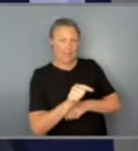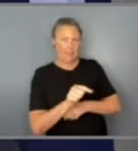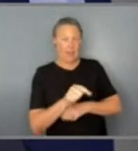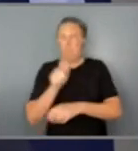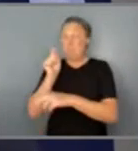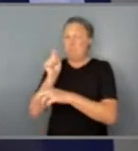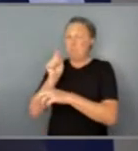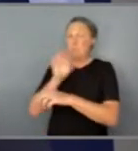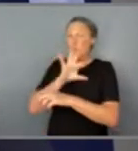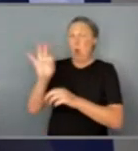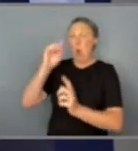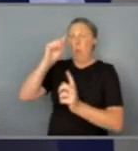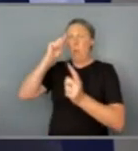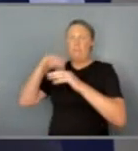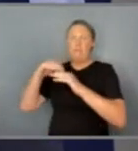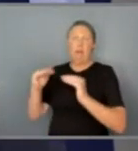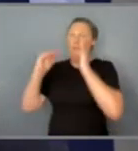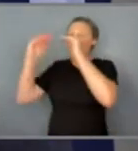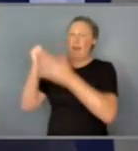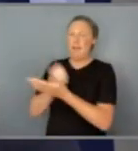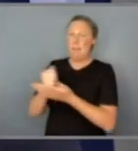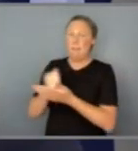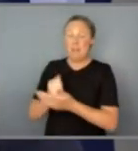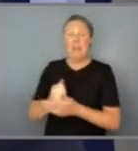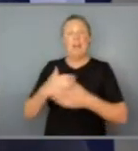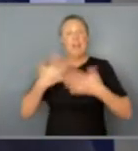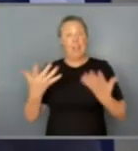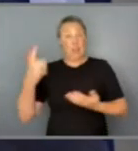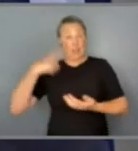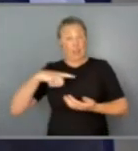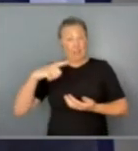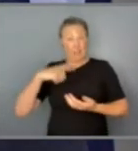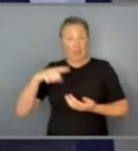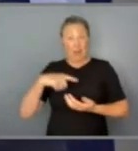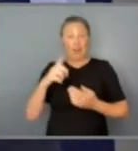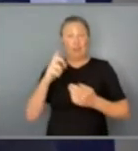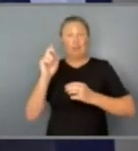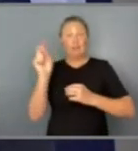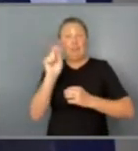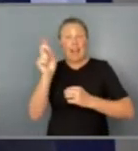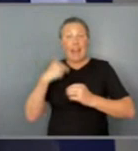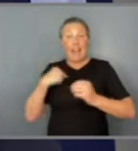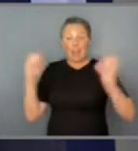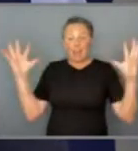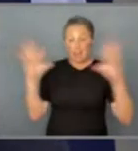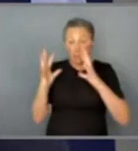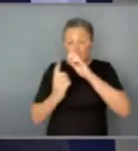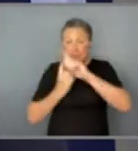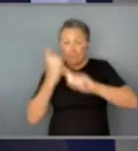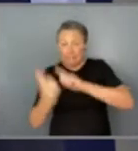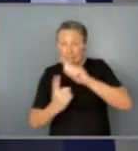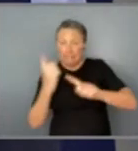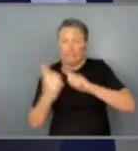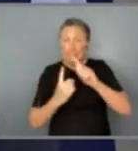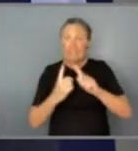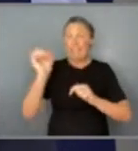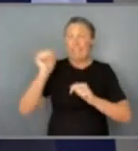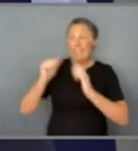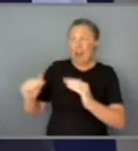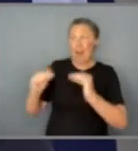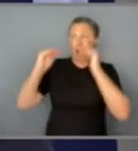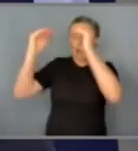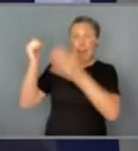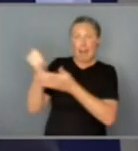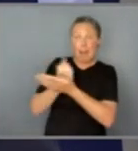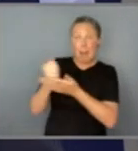Chief Ministers, and that although we have seen an increase in the number of cases, we have not yet seen any